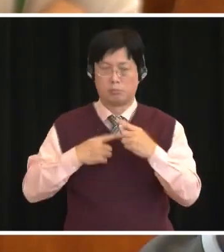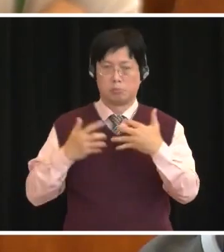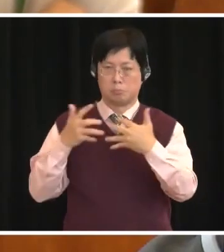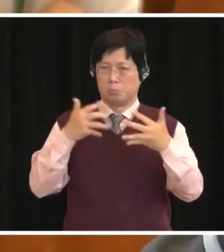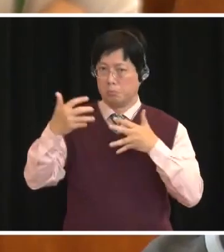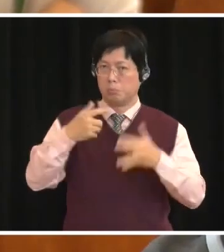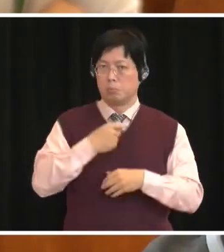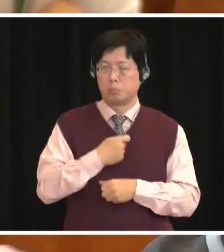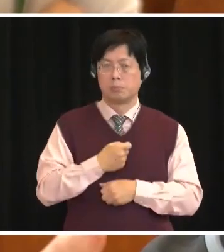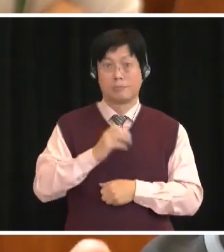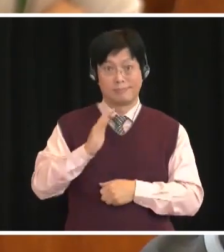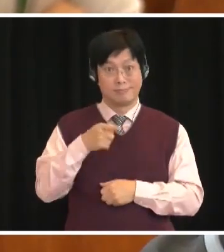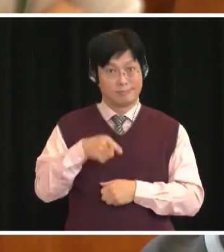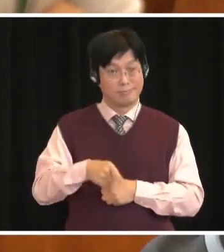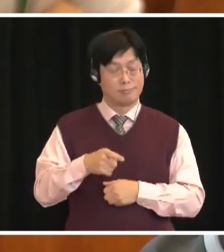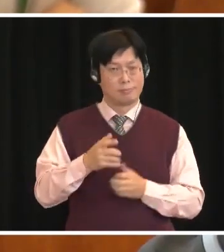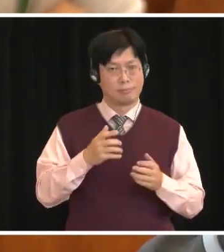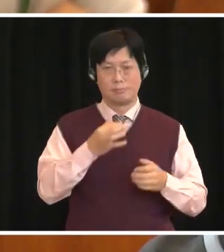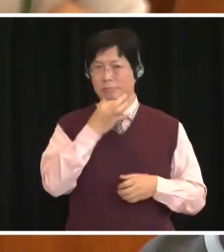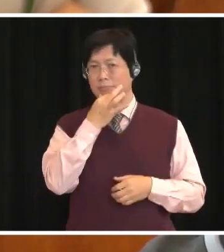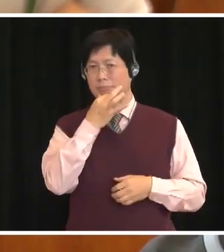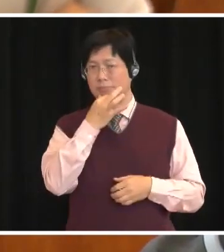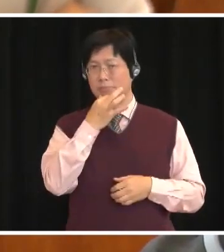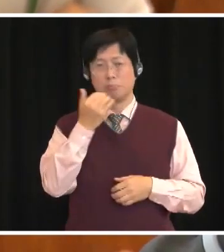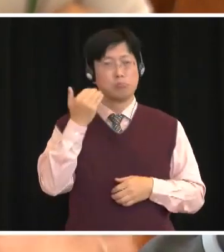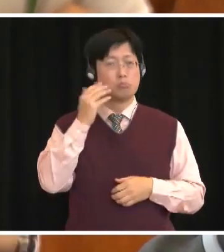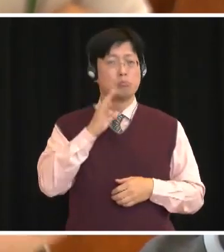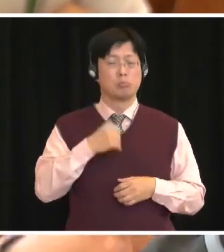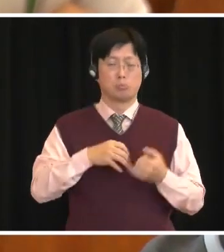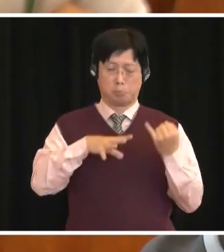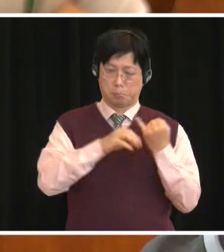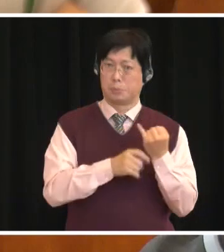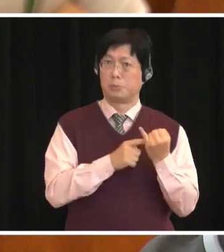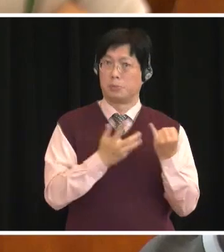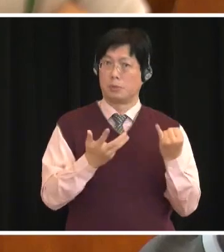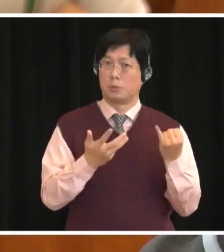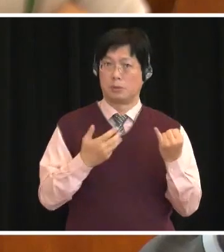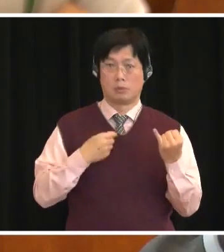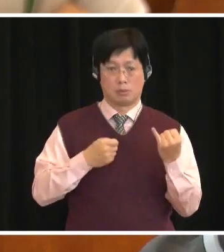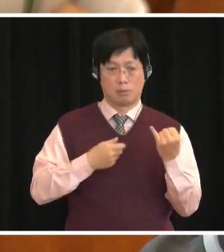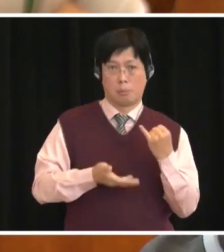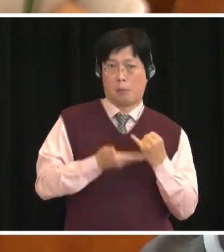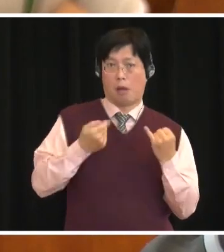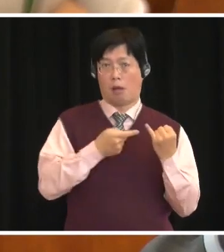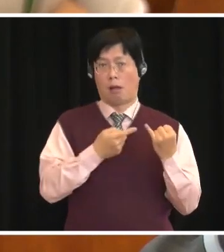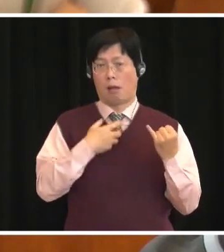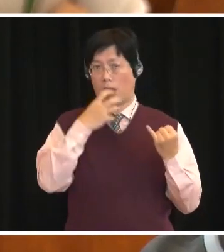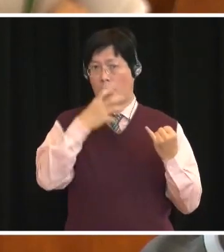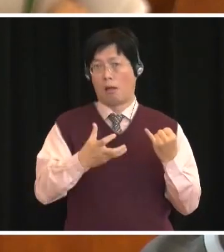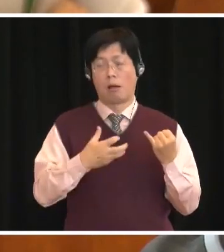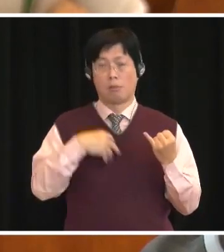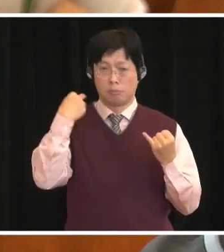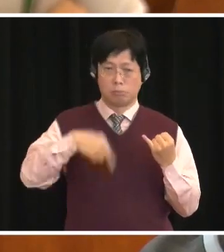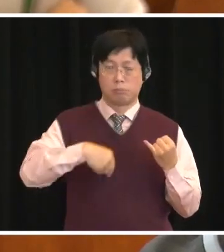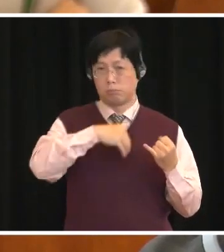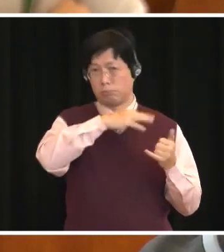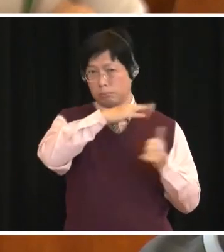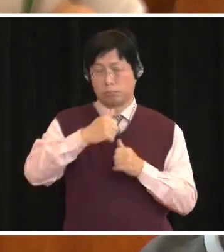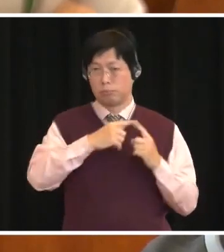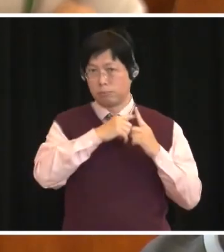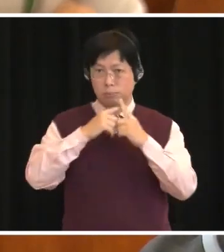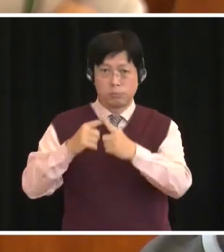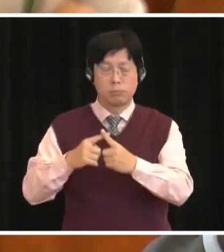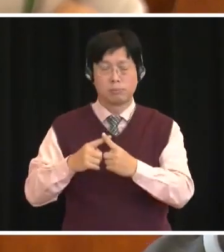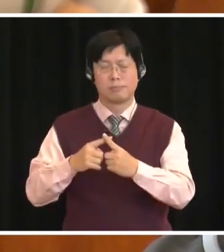the Criminal Procedure Code, yes, the